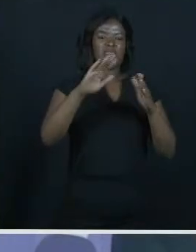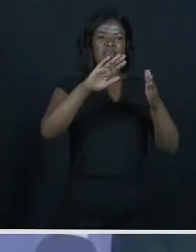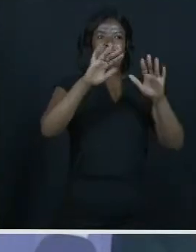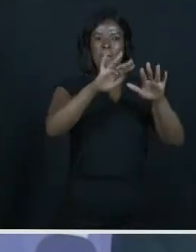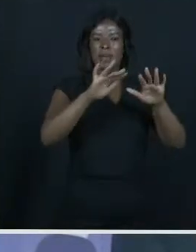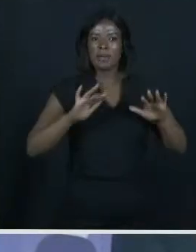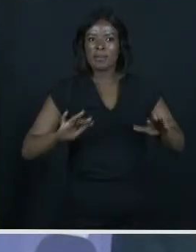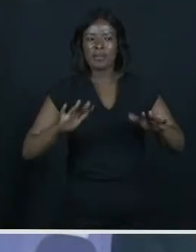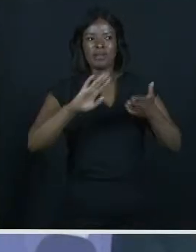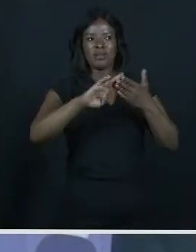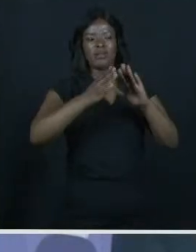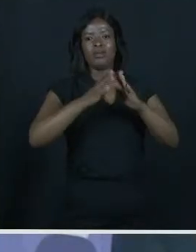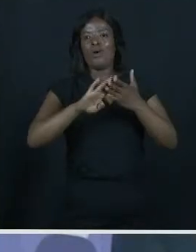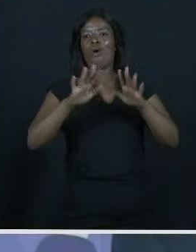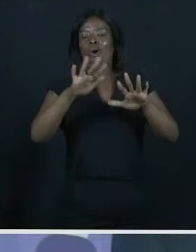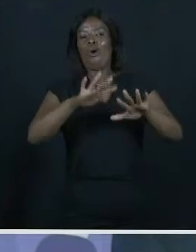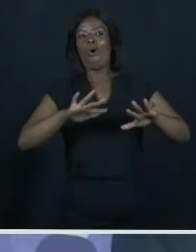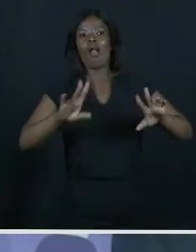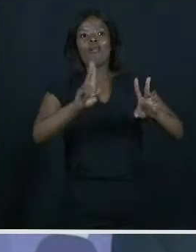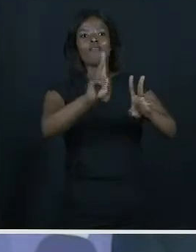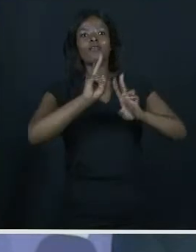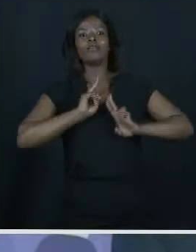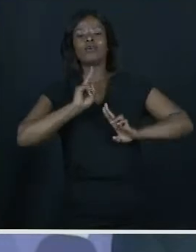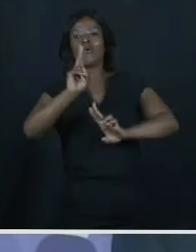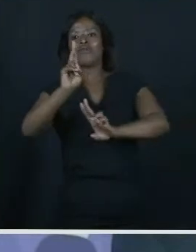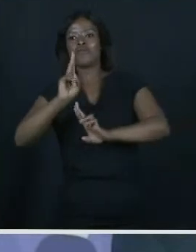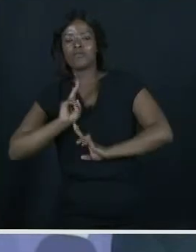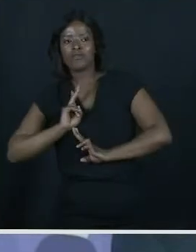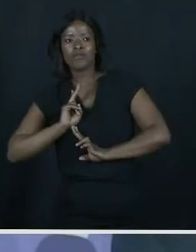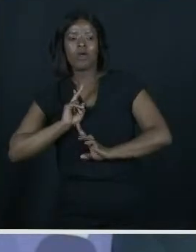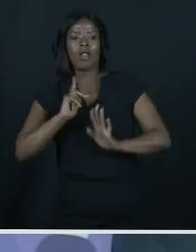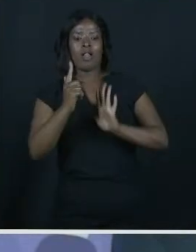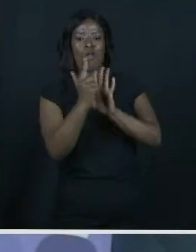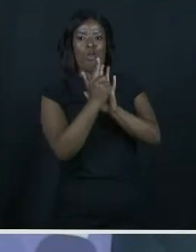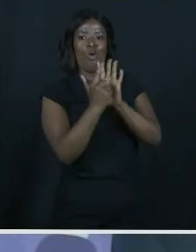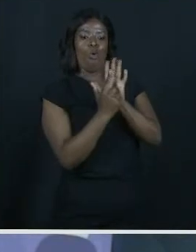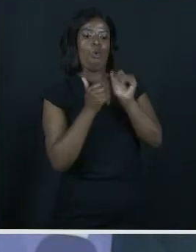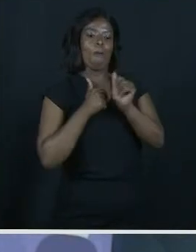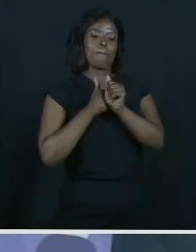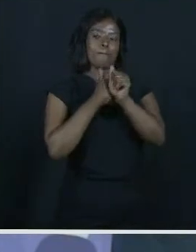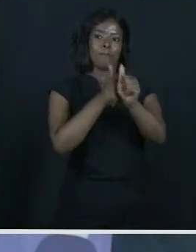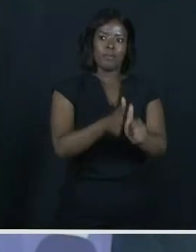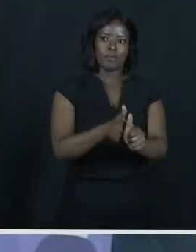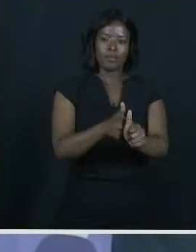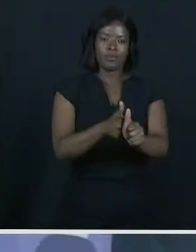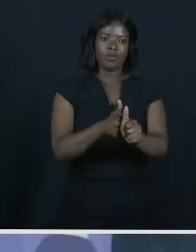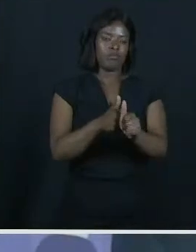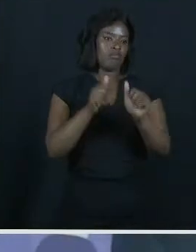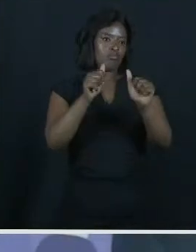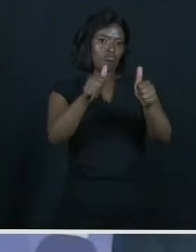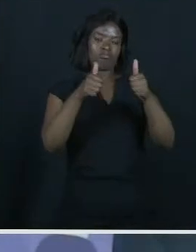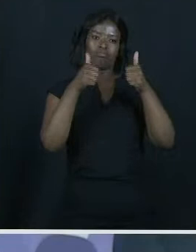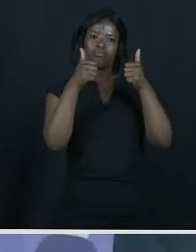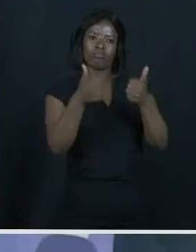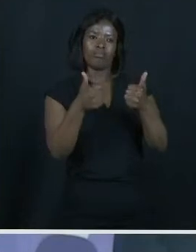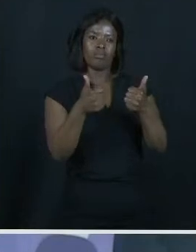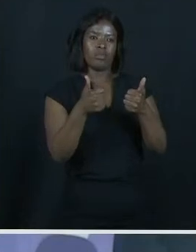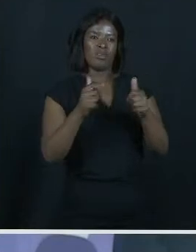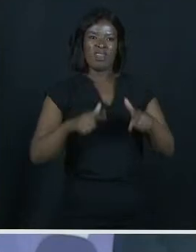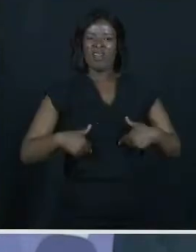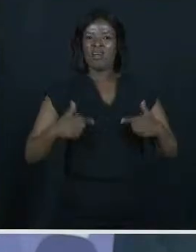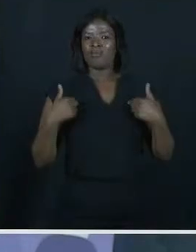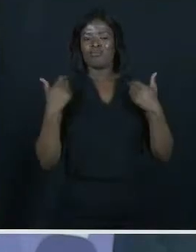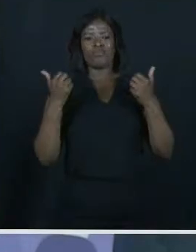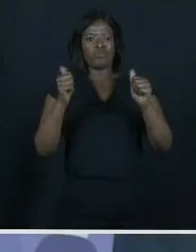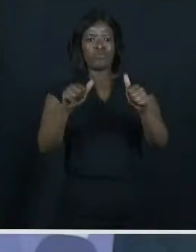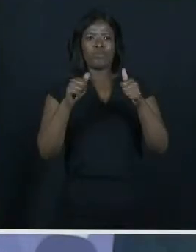summit delegates, and all guests, all protocols observed. This is a great event. It's very lively,